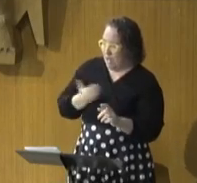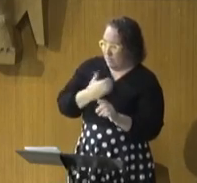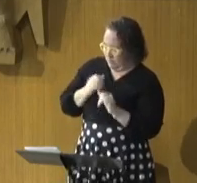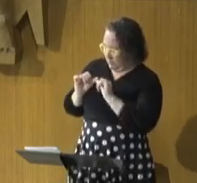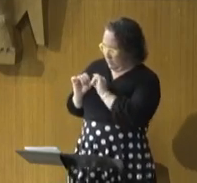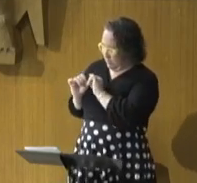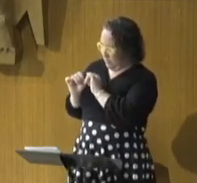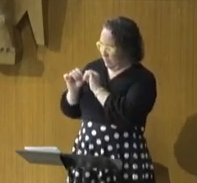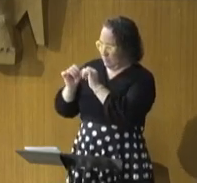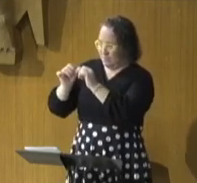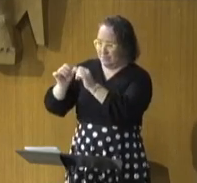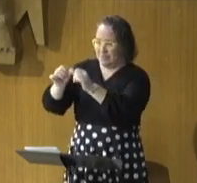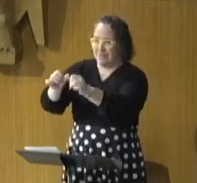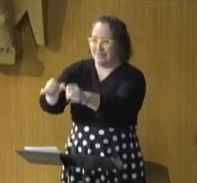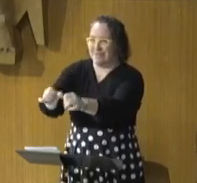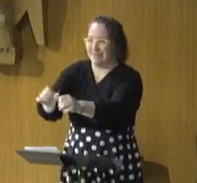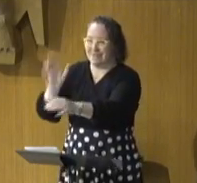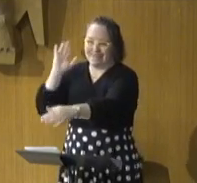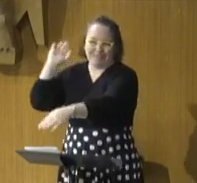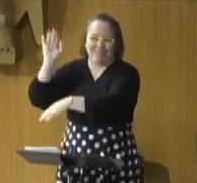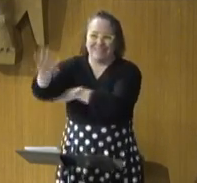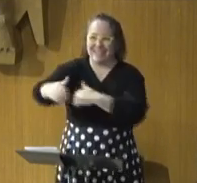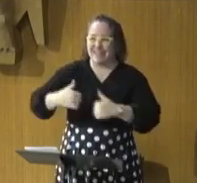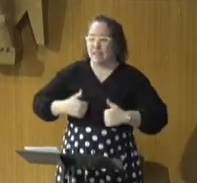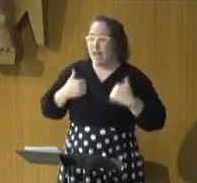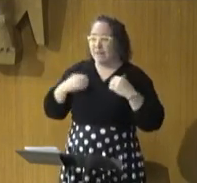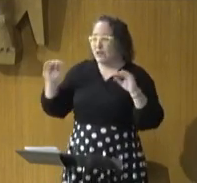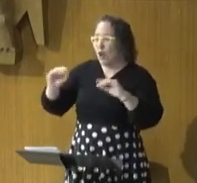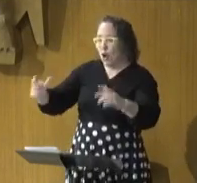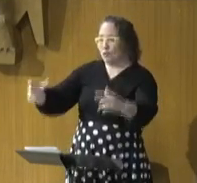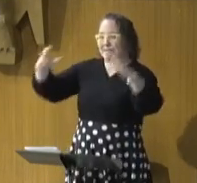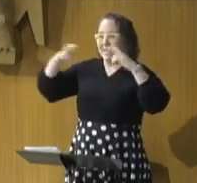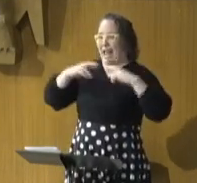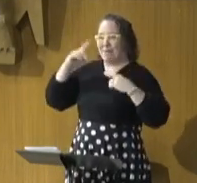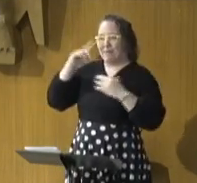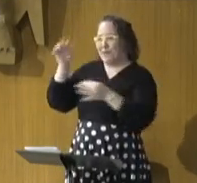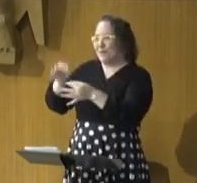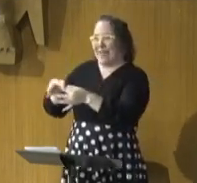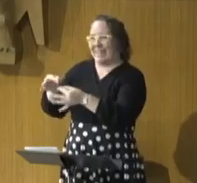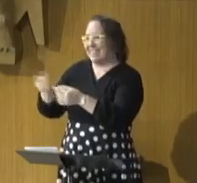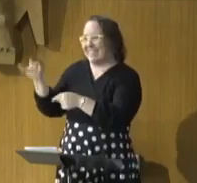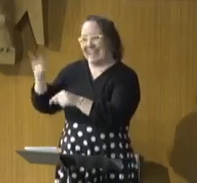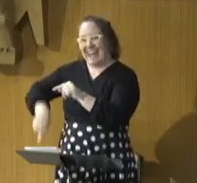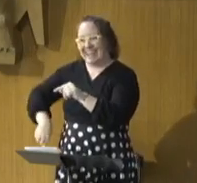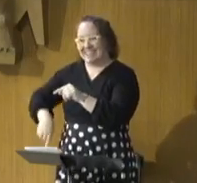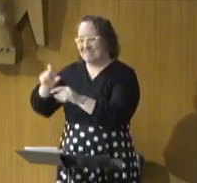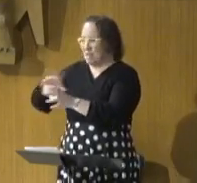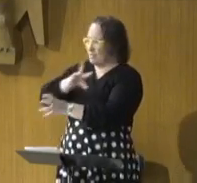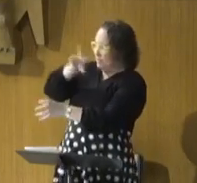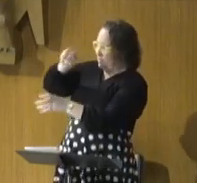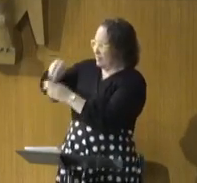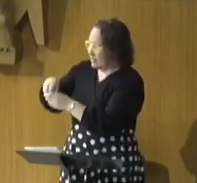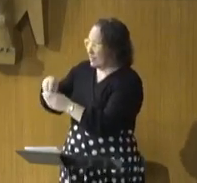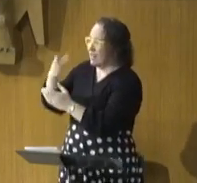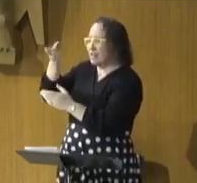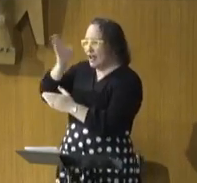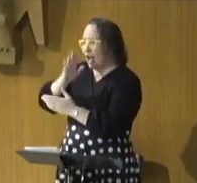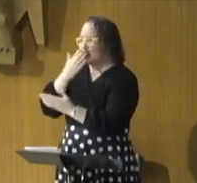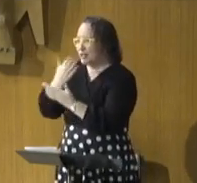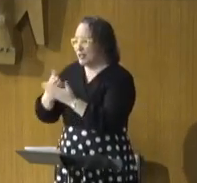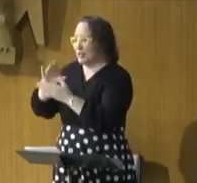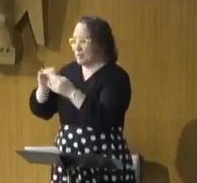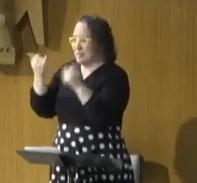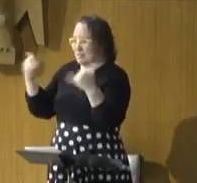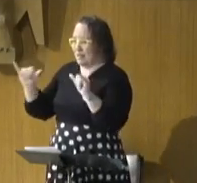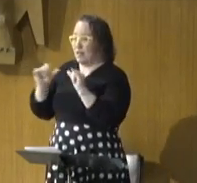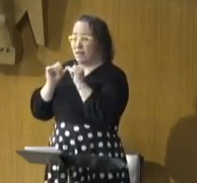retirement for faithful people and age is not a barrier when it comes to participating in God's good news. I don't know if for some